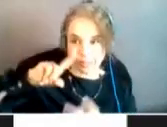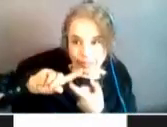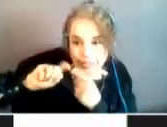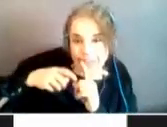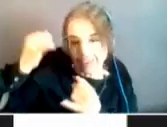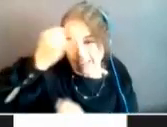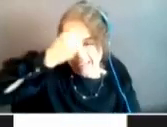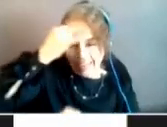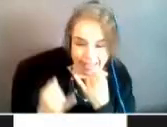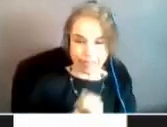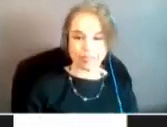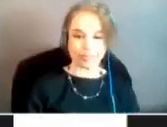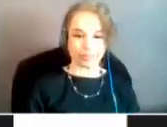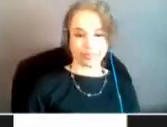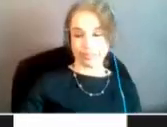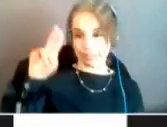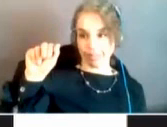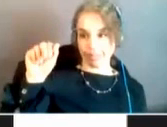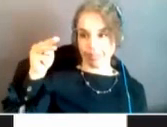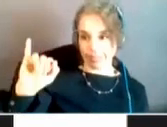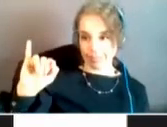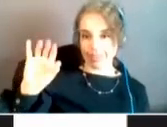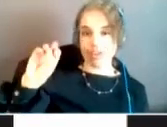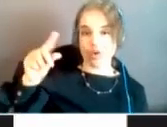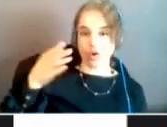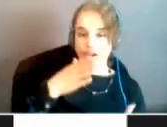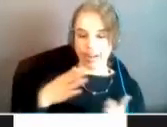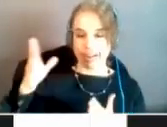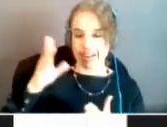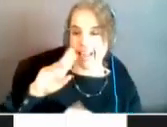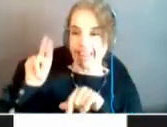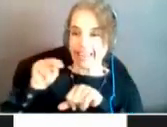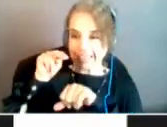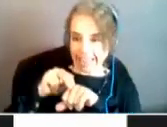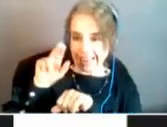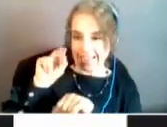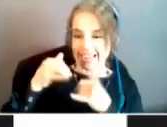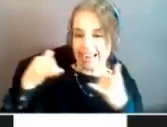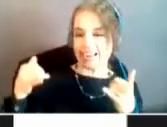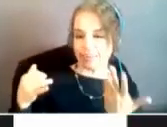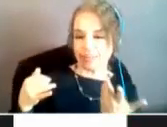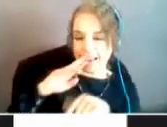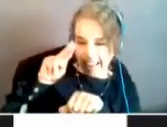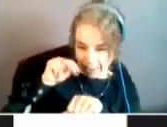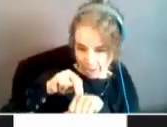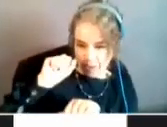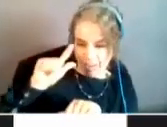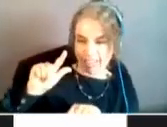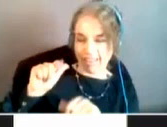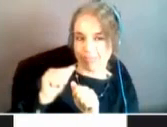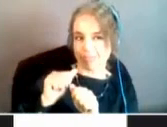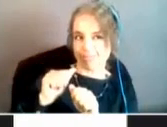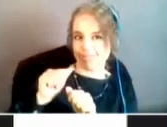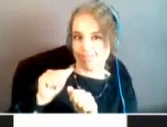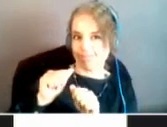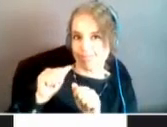our NAMI organization. So that's National Alliance for on Mental Illness.